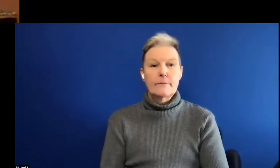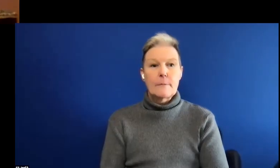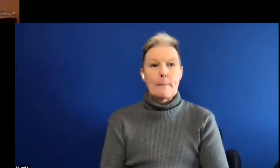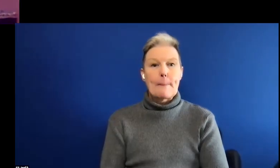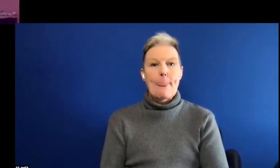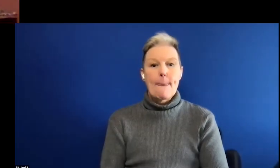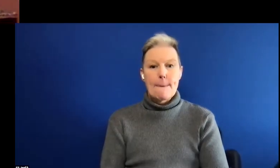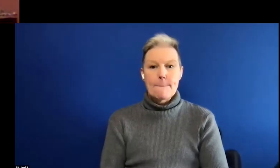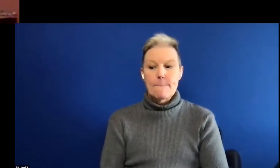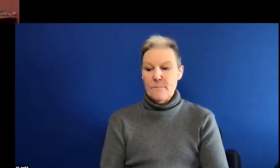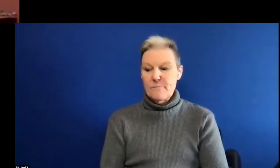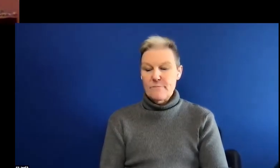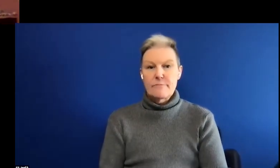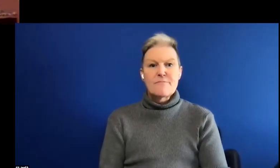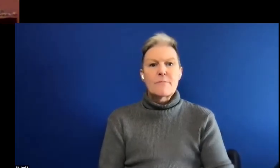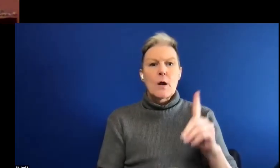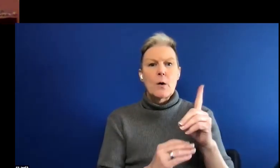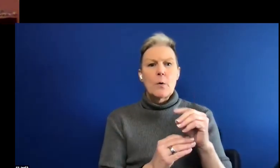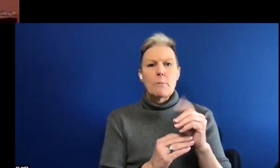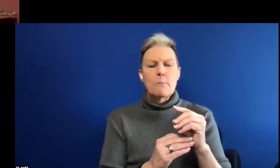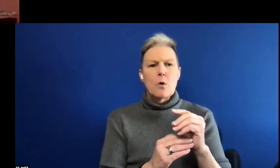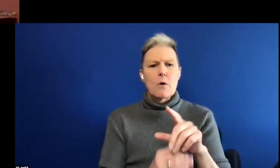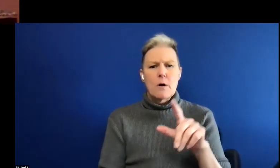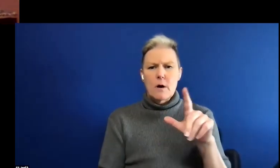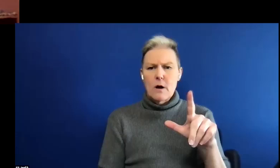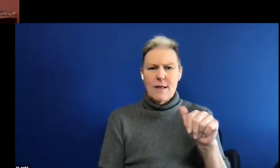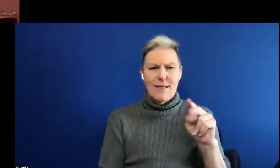We have one more, Lana.